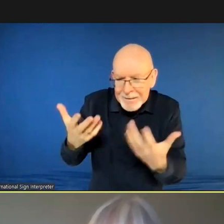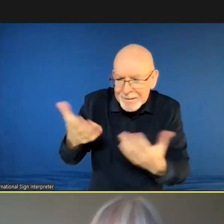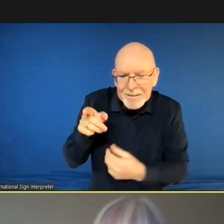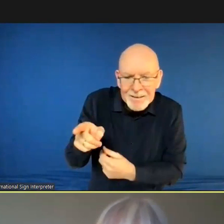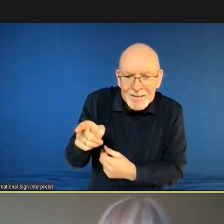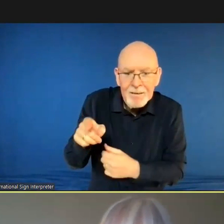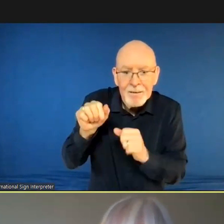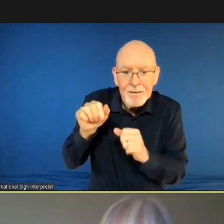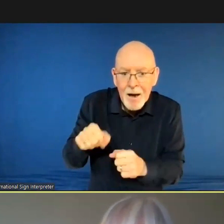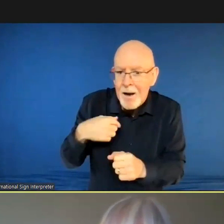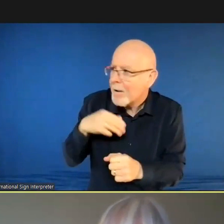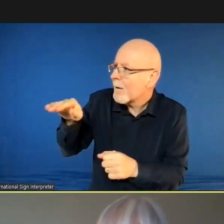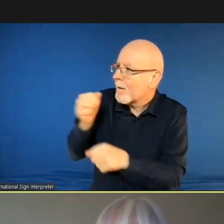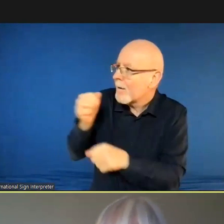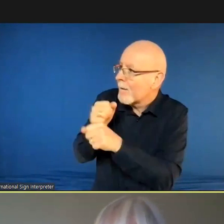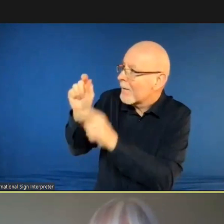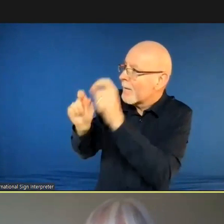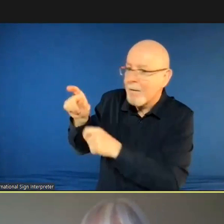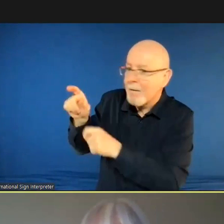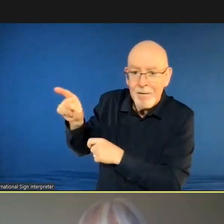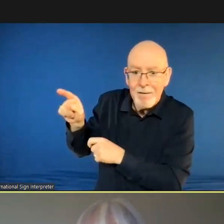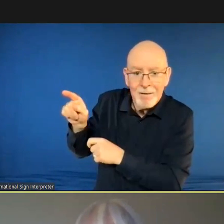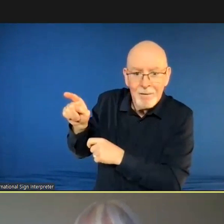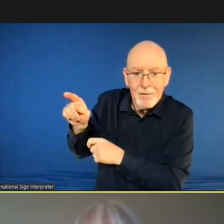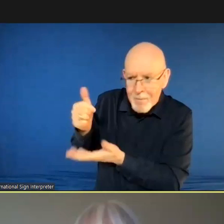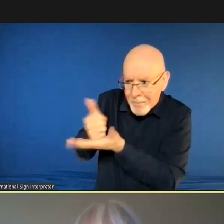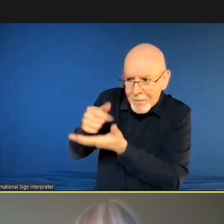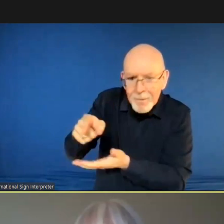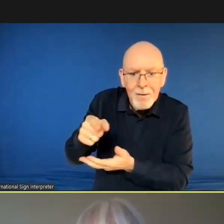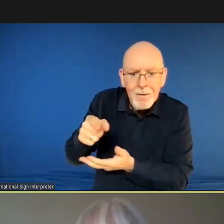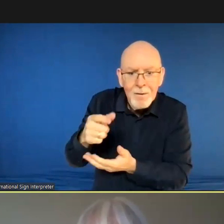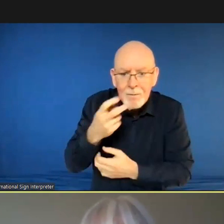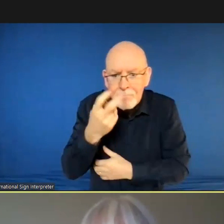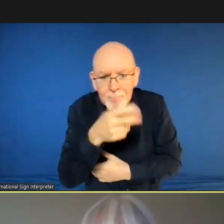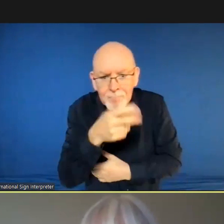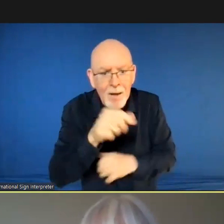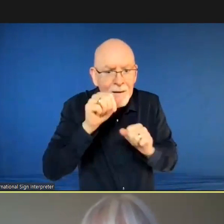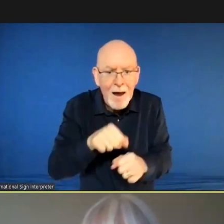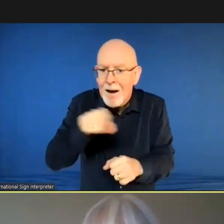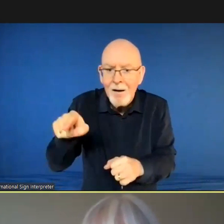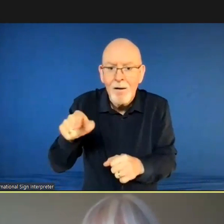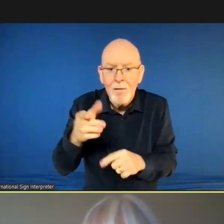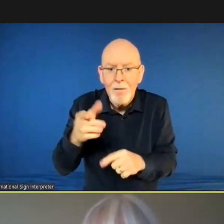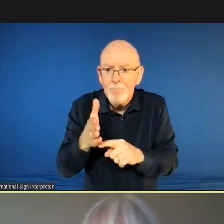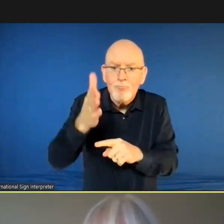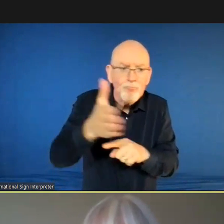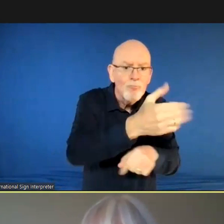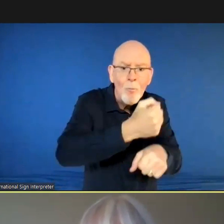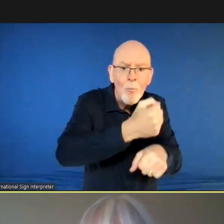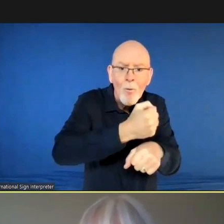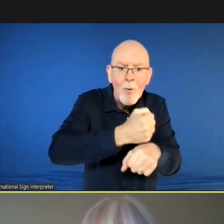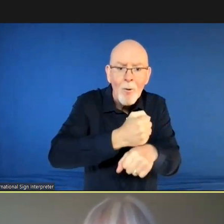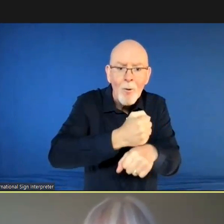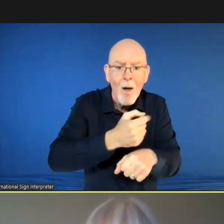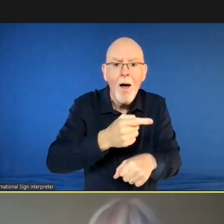their workplaces more deaf-friendly and accessible. And we've had our partners have had some major successes